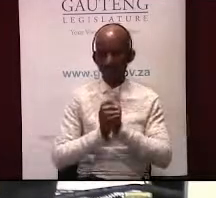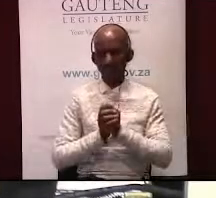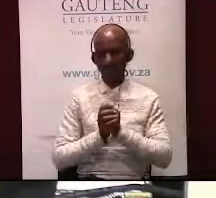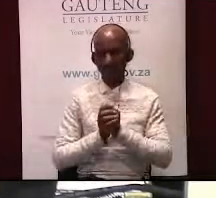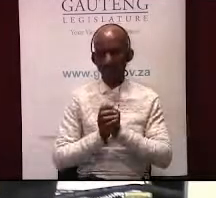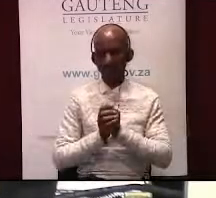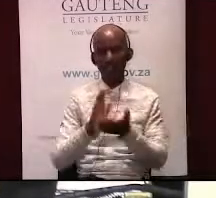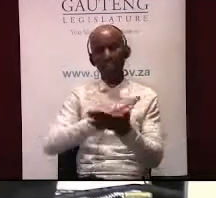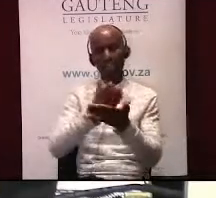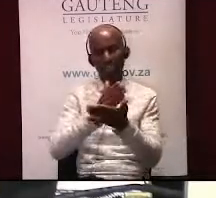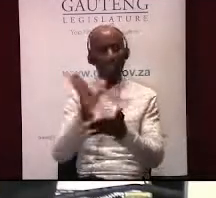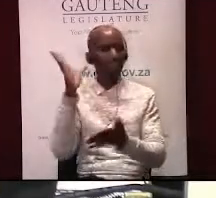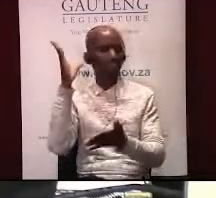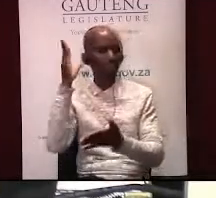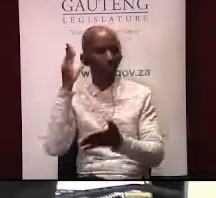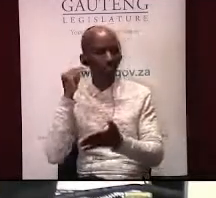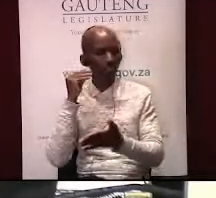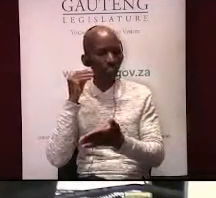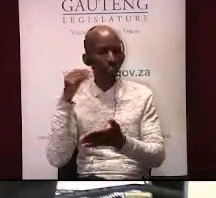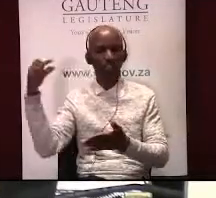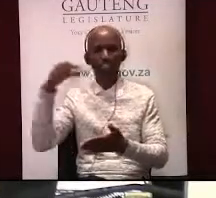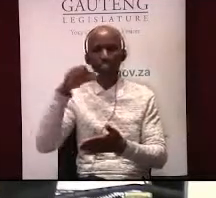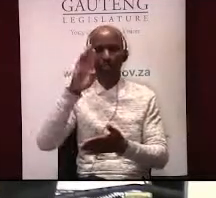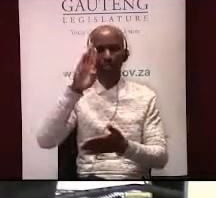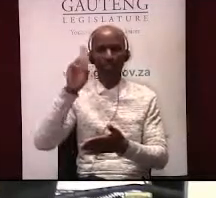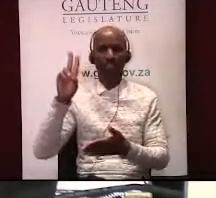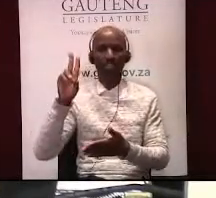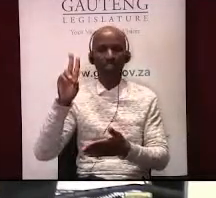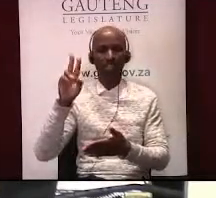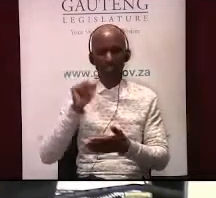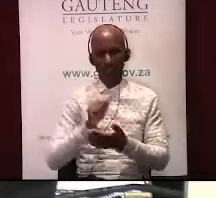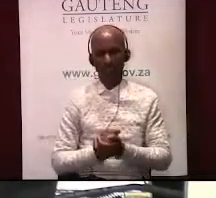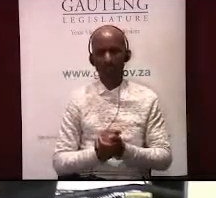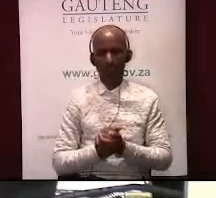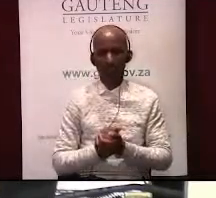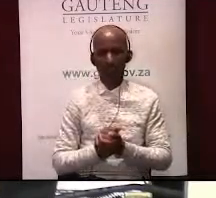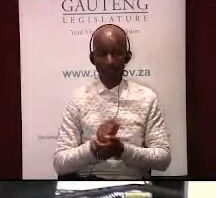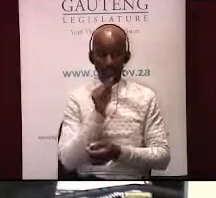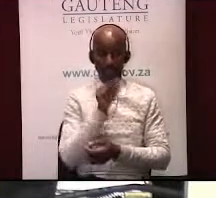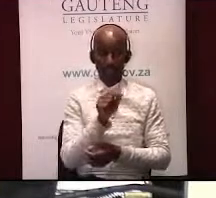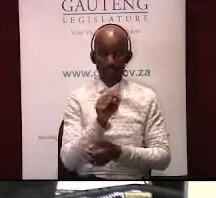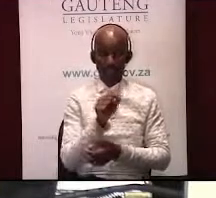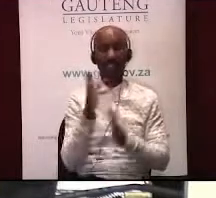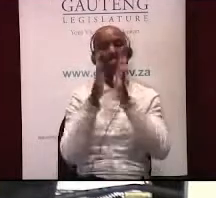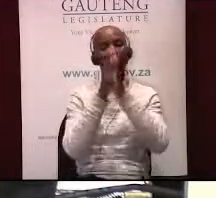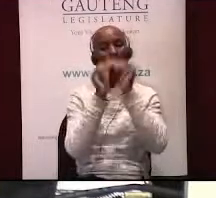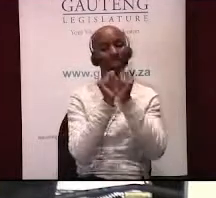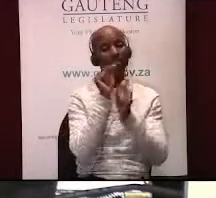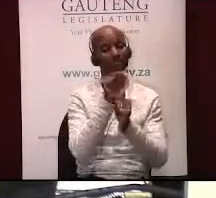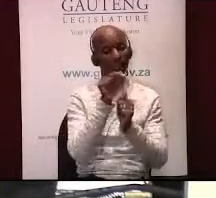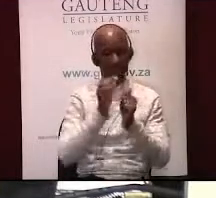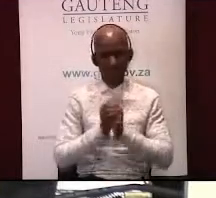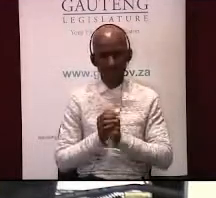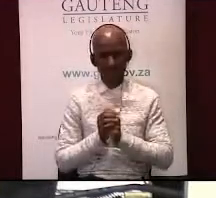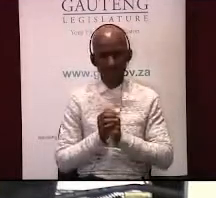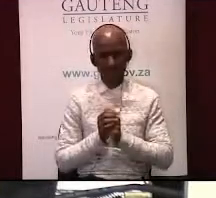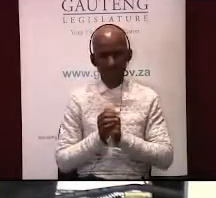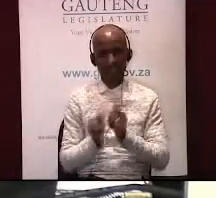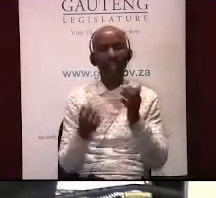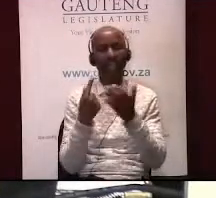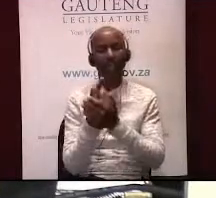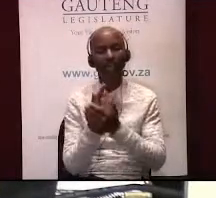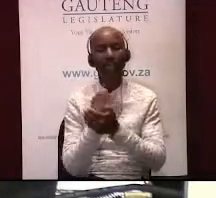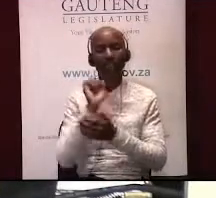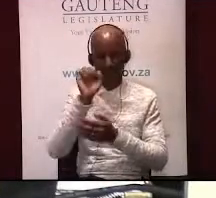and sharing their experiences of gender-based violence. It was a summit that was held,